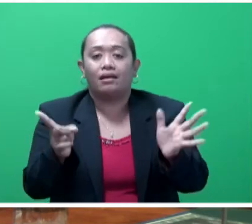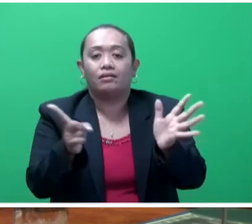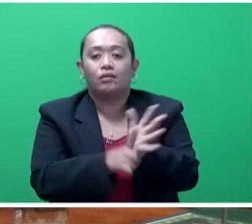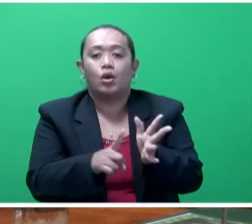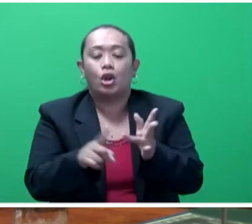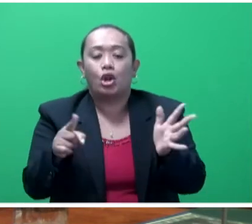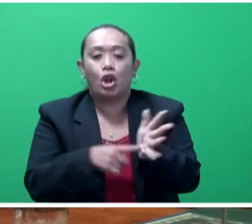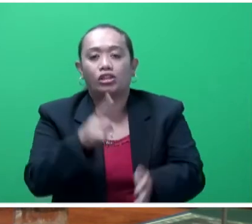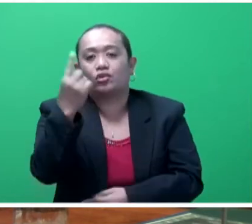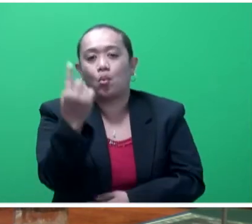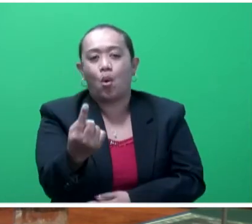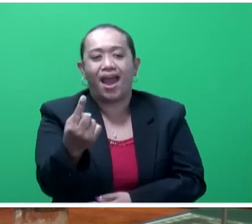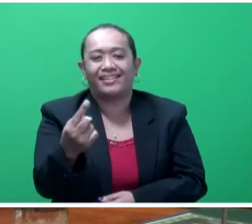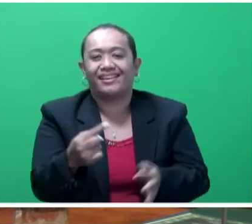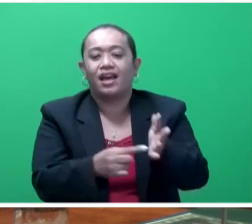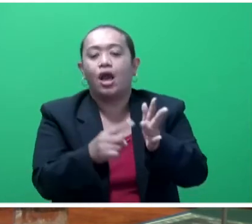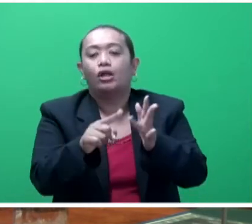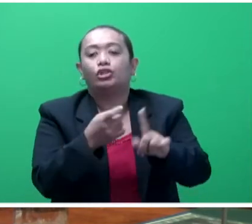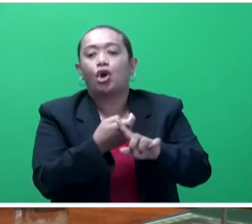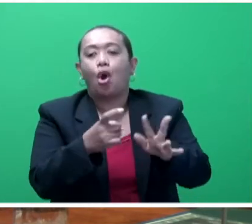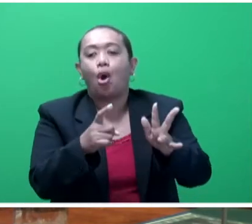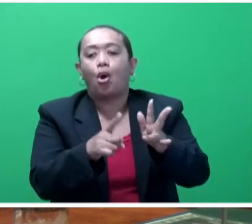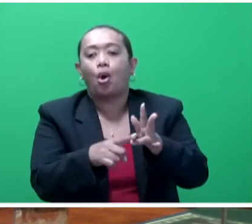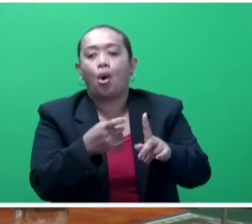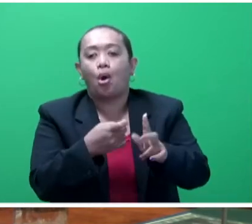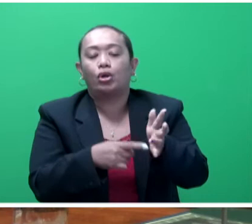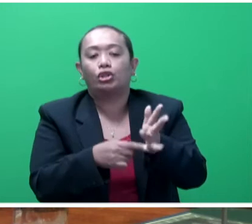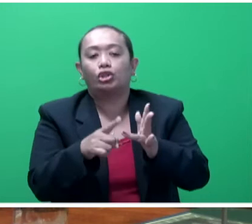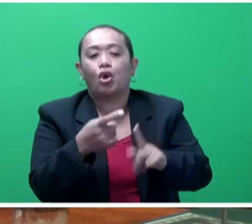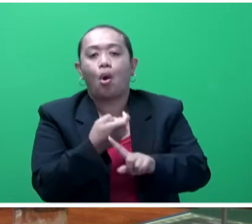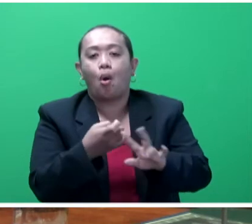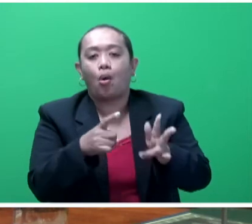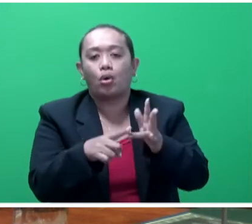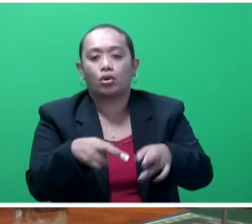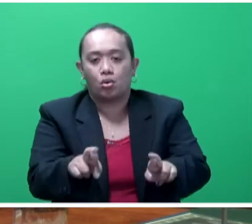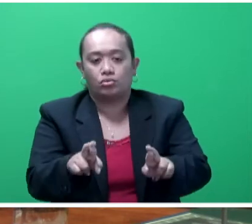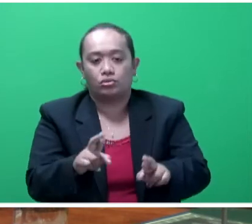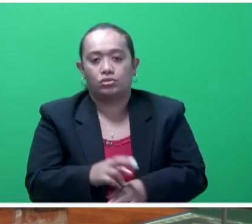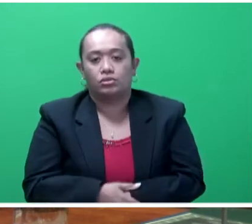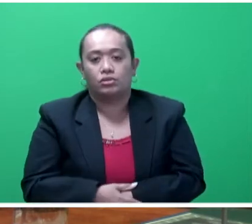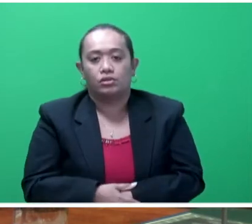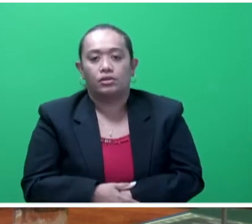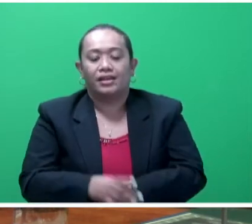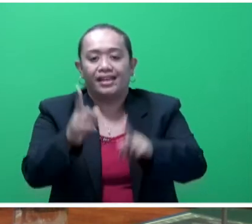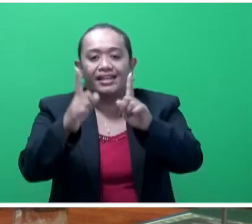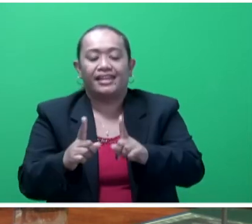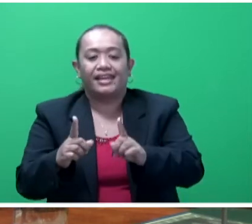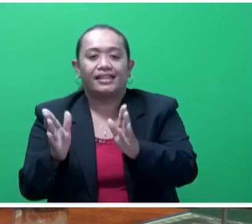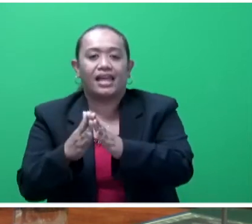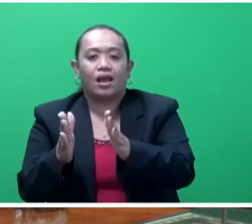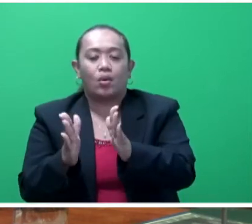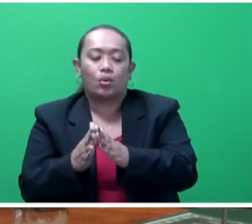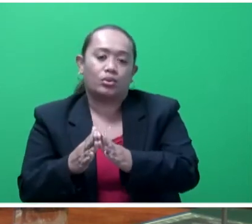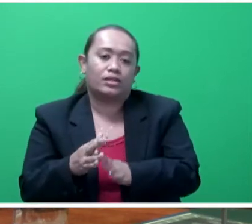is within the CBD area. In addition, the preliminary work for the construction of the new station for